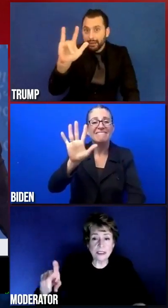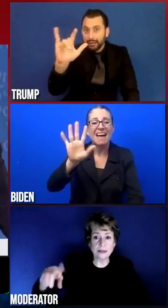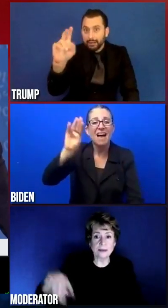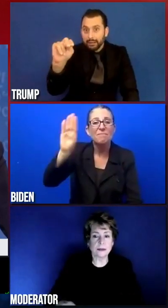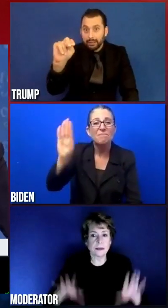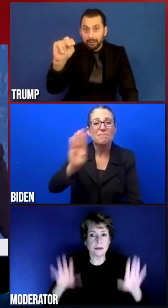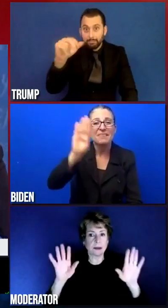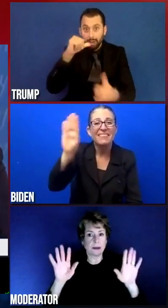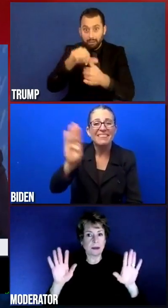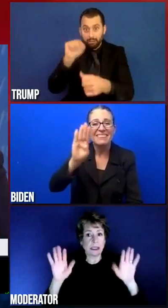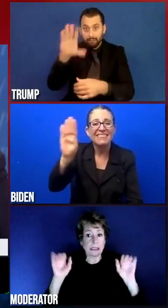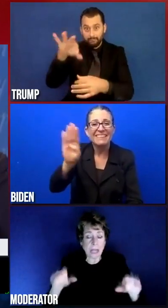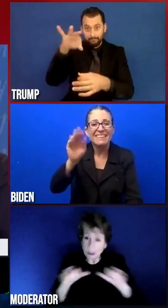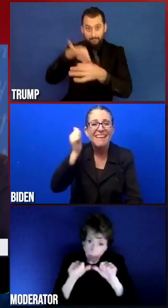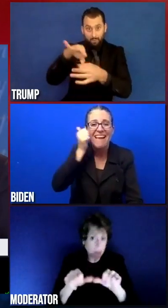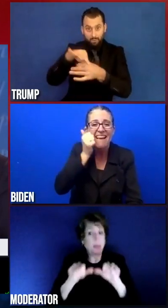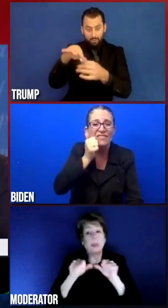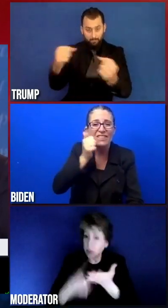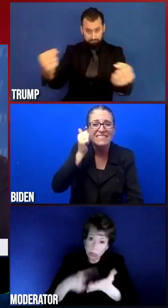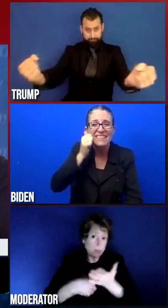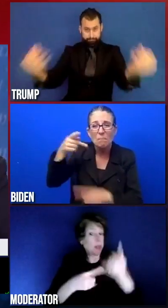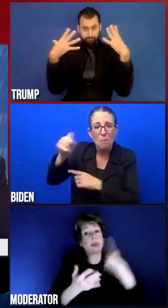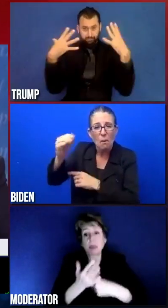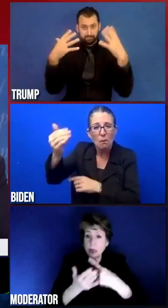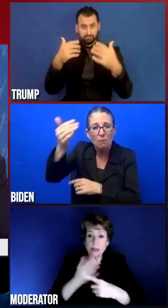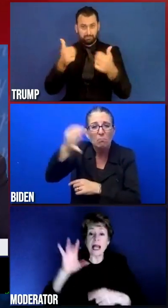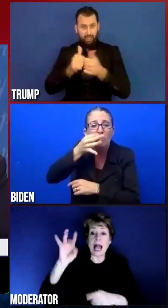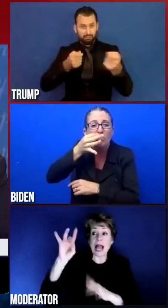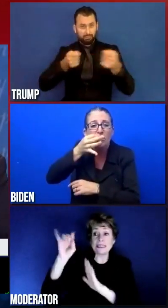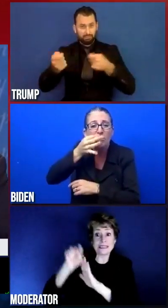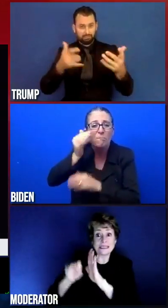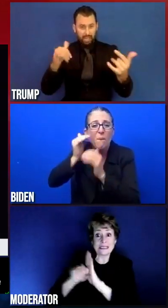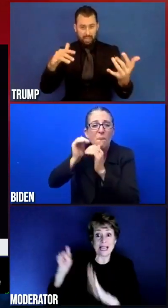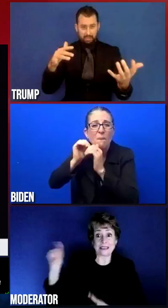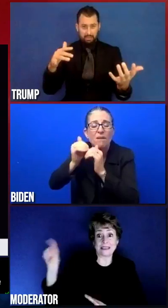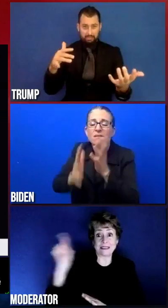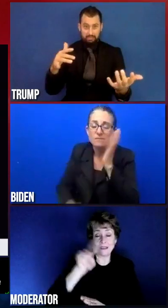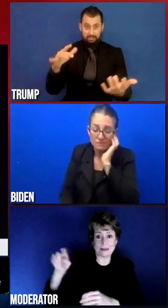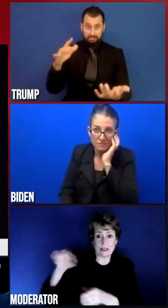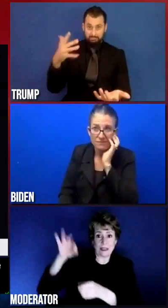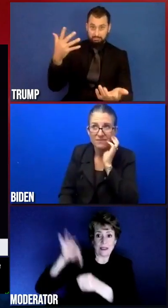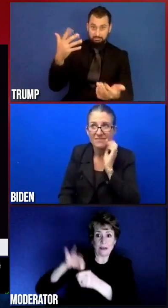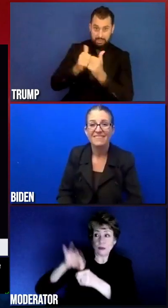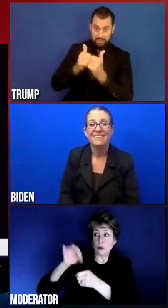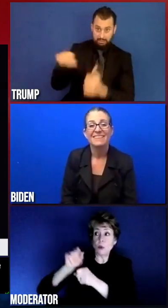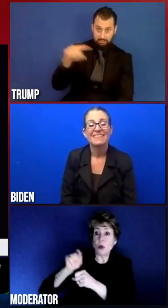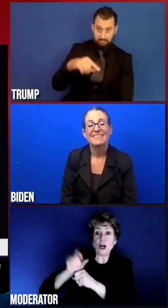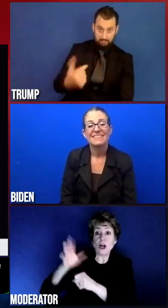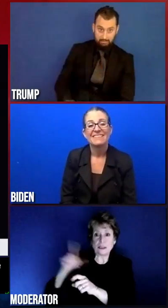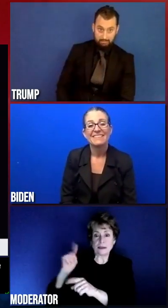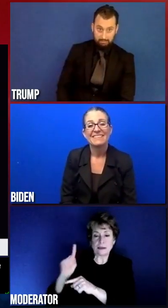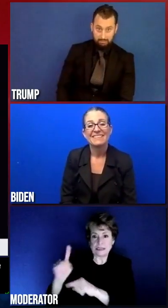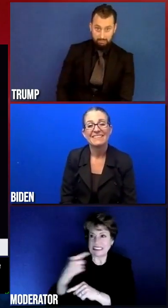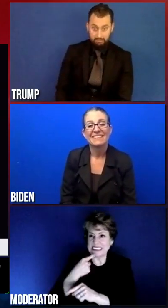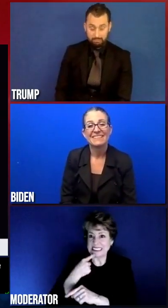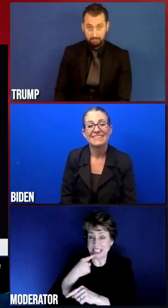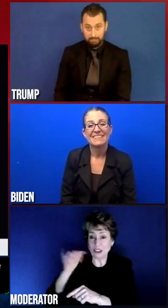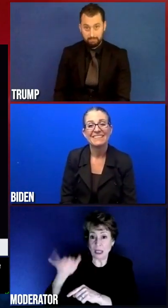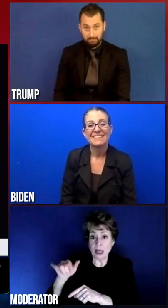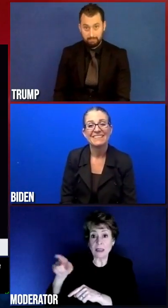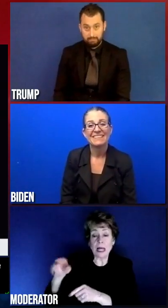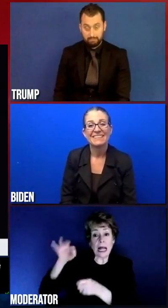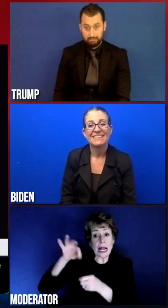In 8 states, election workers are prohibited currently by law, 8 states, from even beginning to